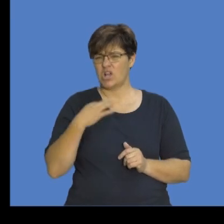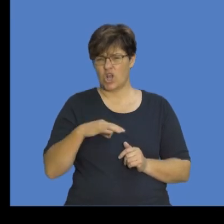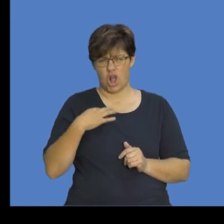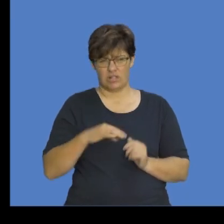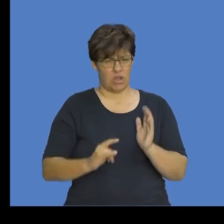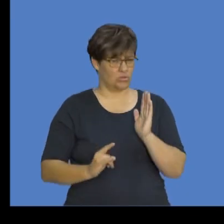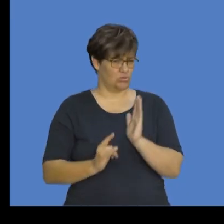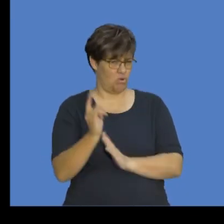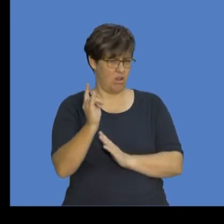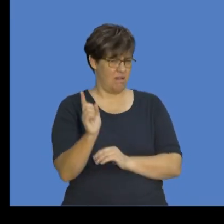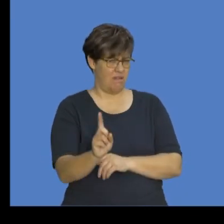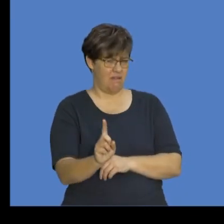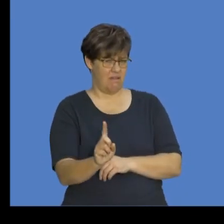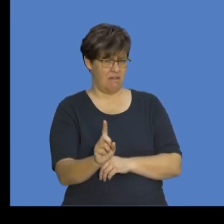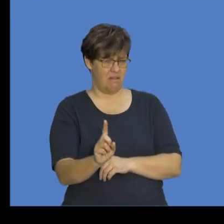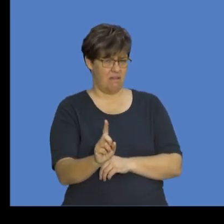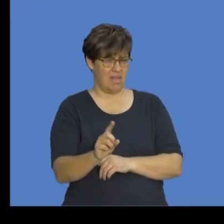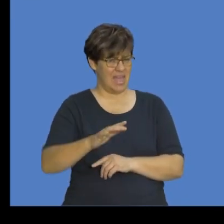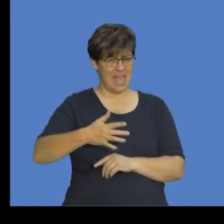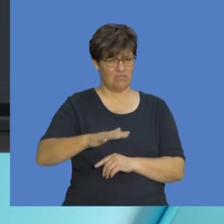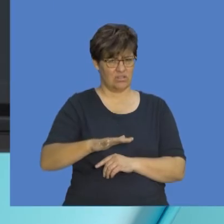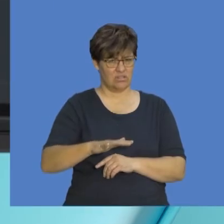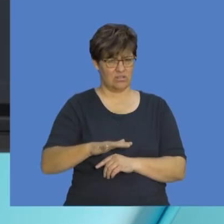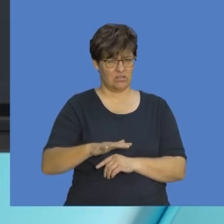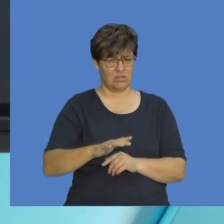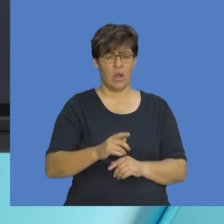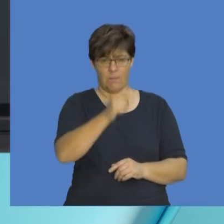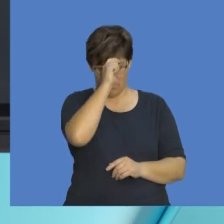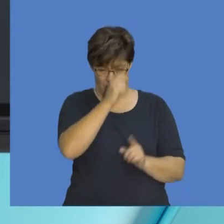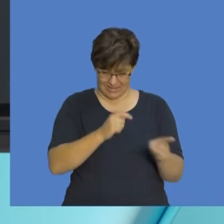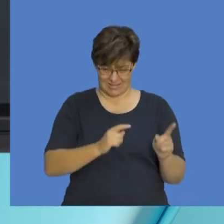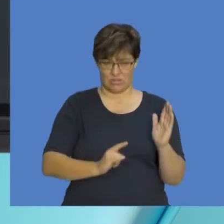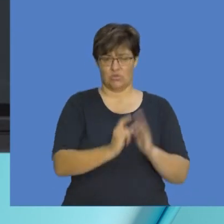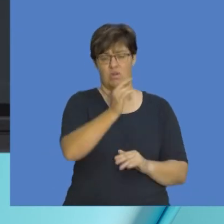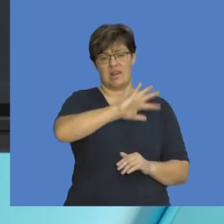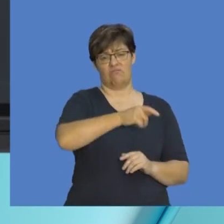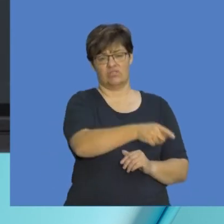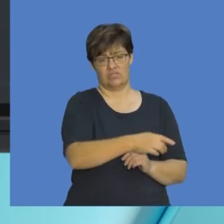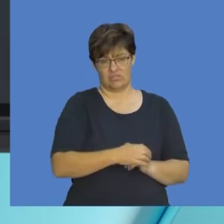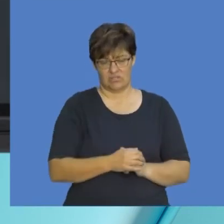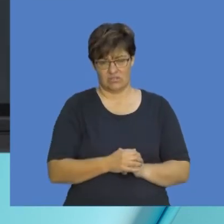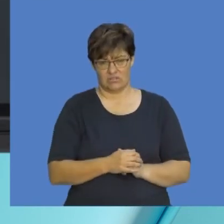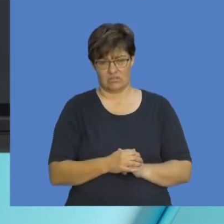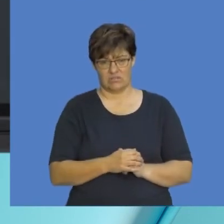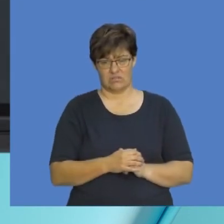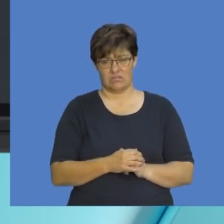girls won't be taller on average. Boys will be taller on average.